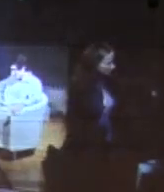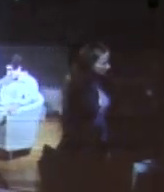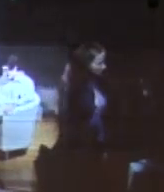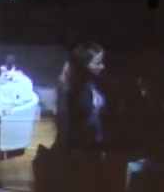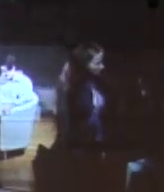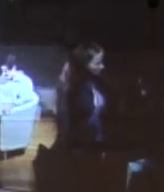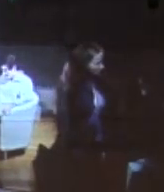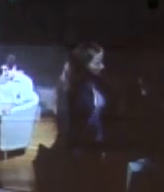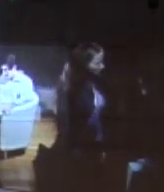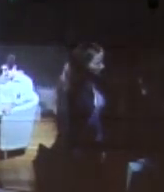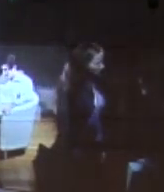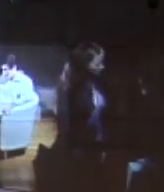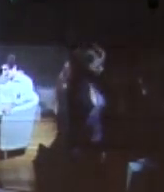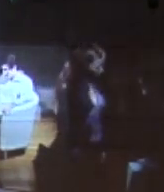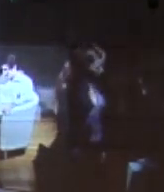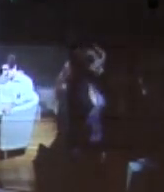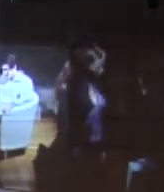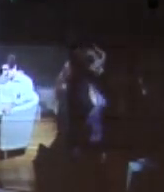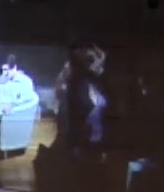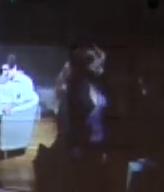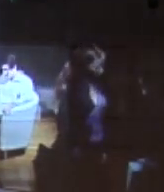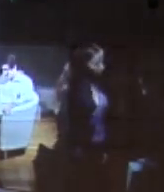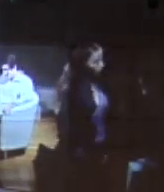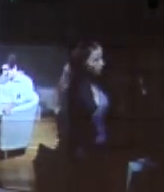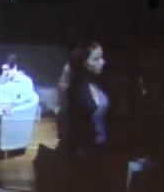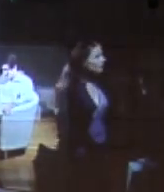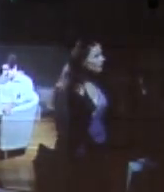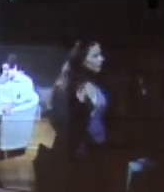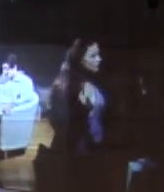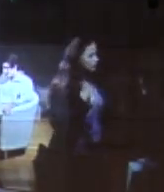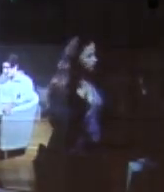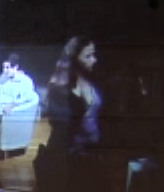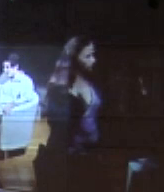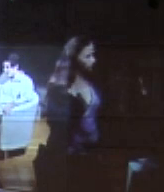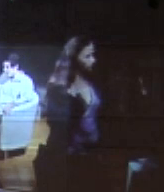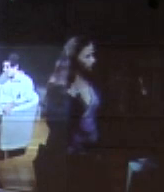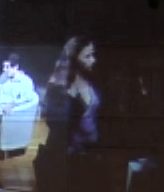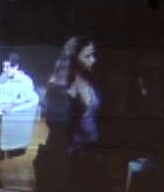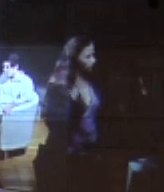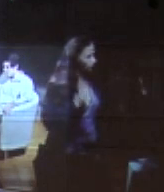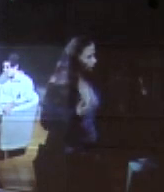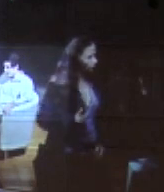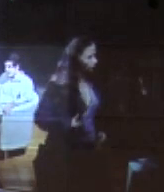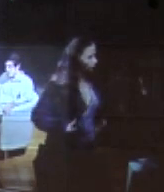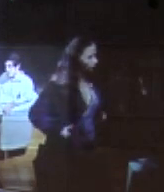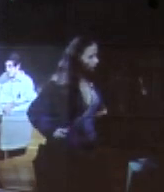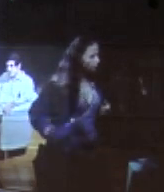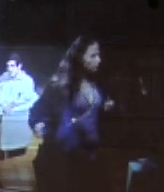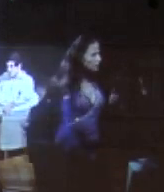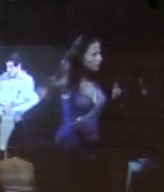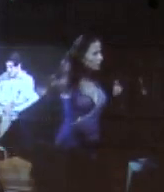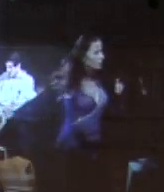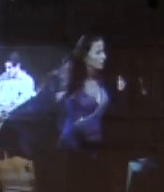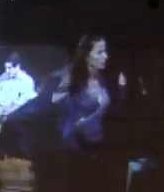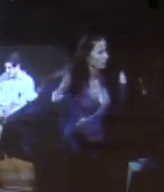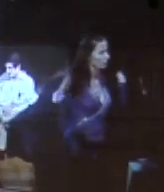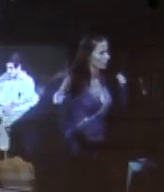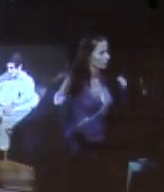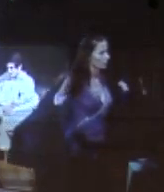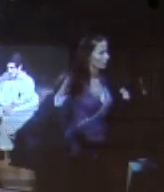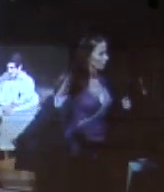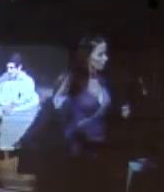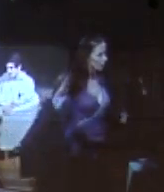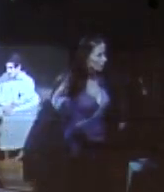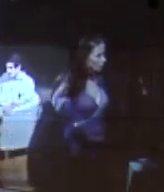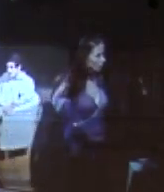though don't be so hard on yourself don't worry about it maybe writing isn't what you should be